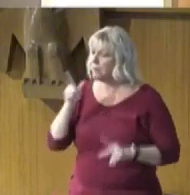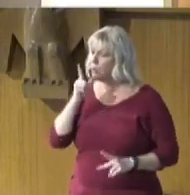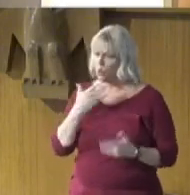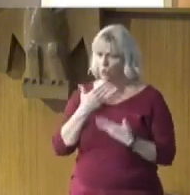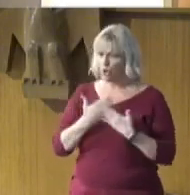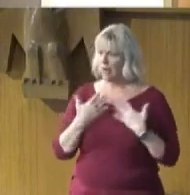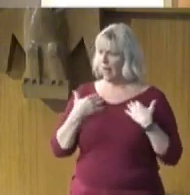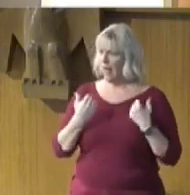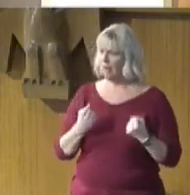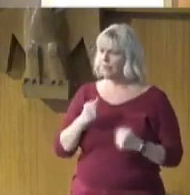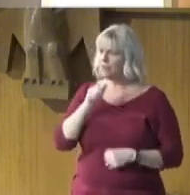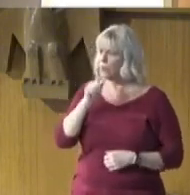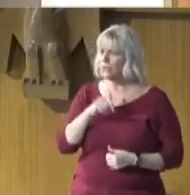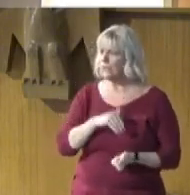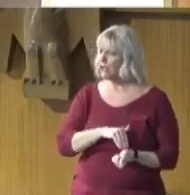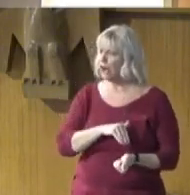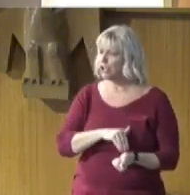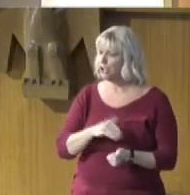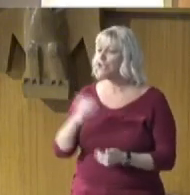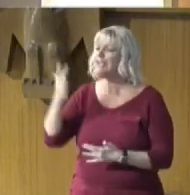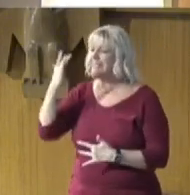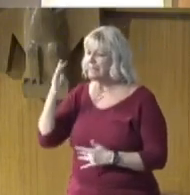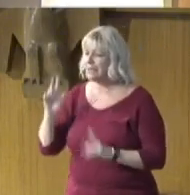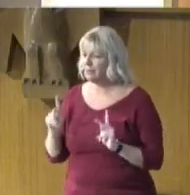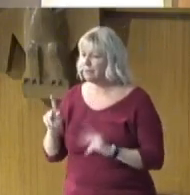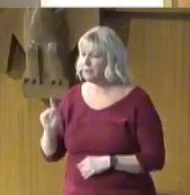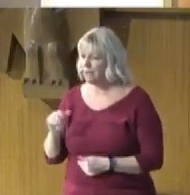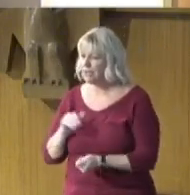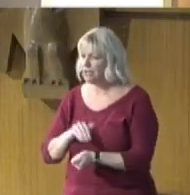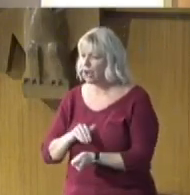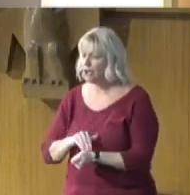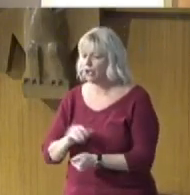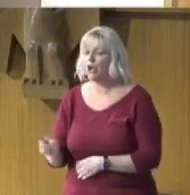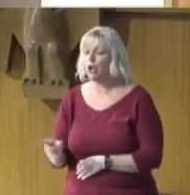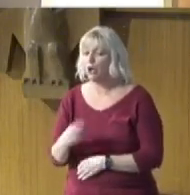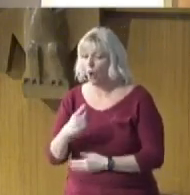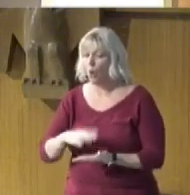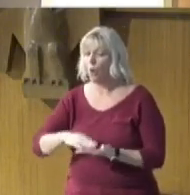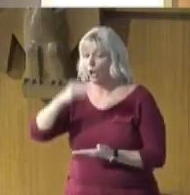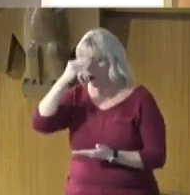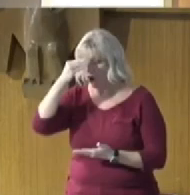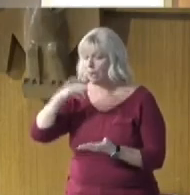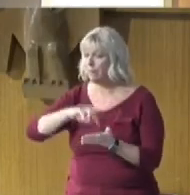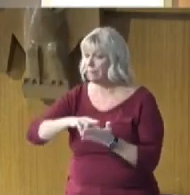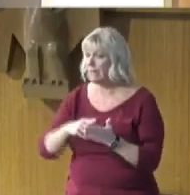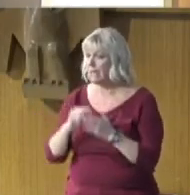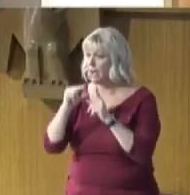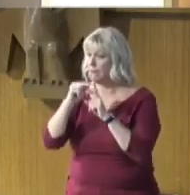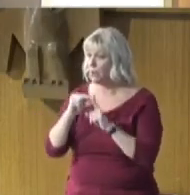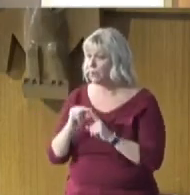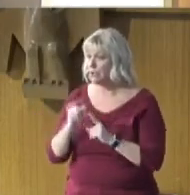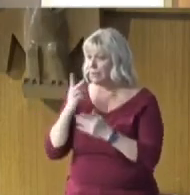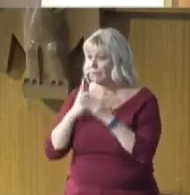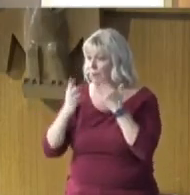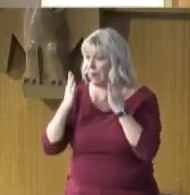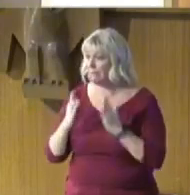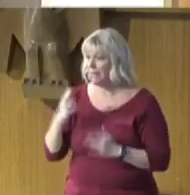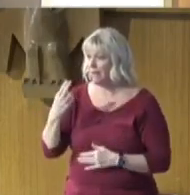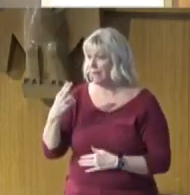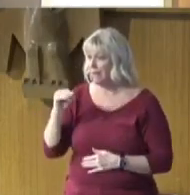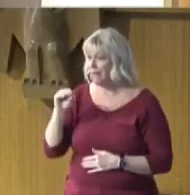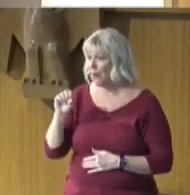doctor, sick people do. Go and learn the meaning of the words from the prophet Hosea, I desire